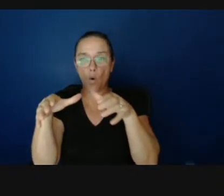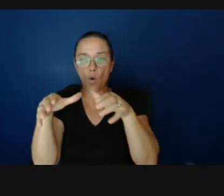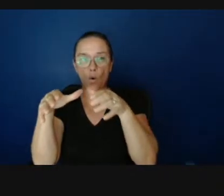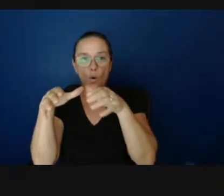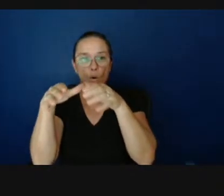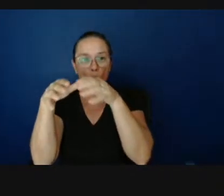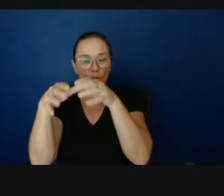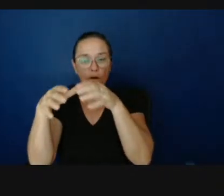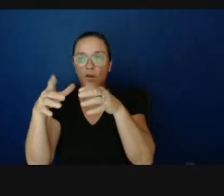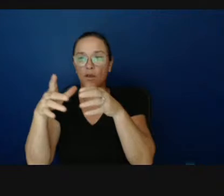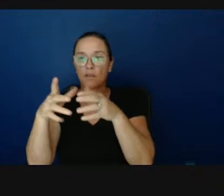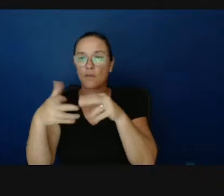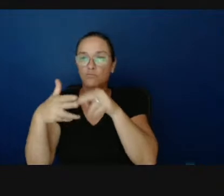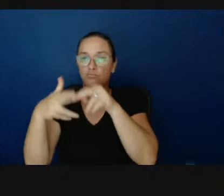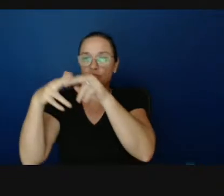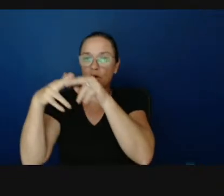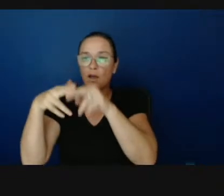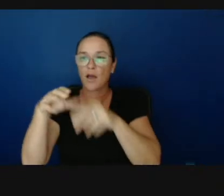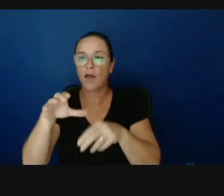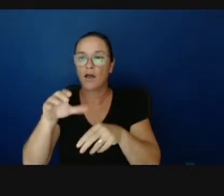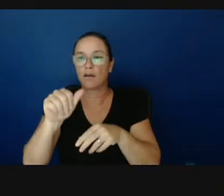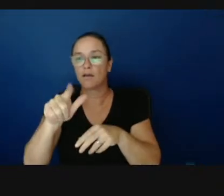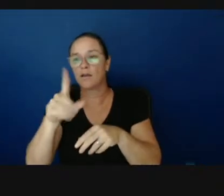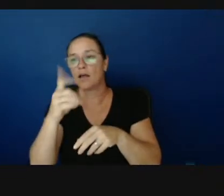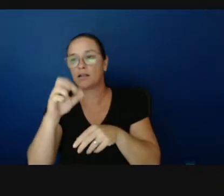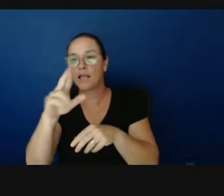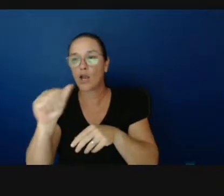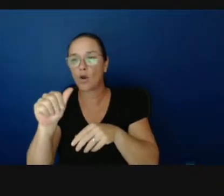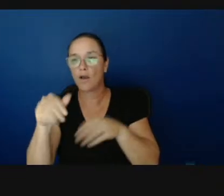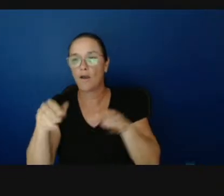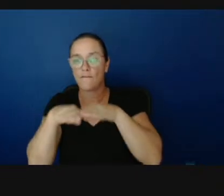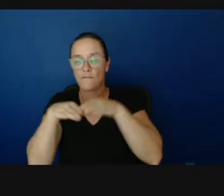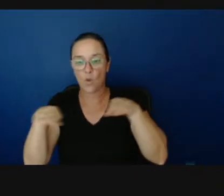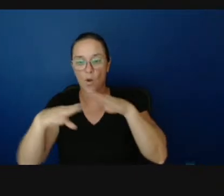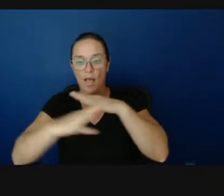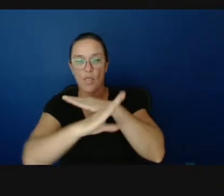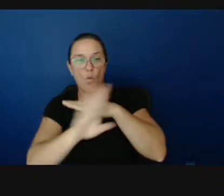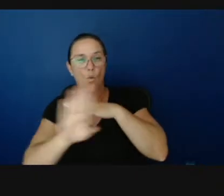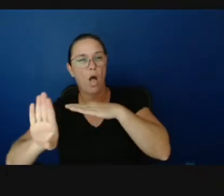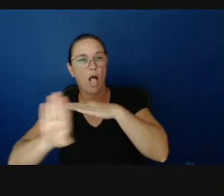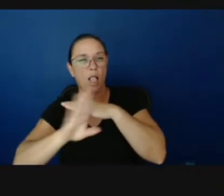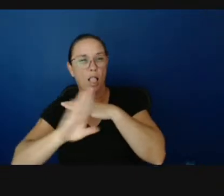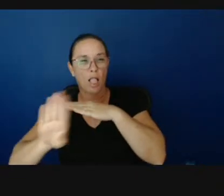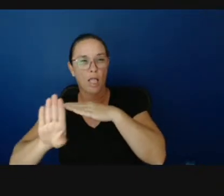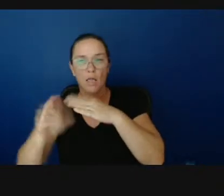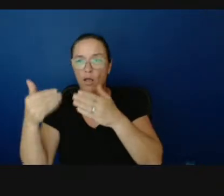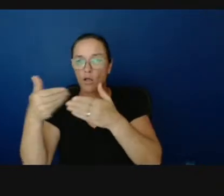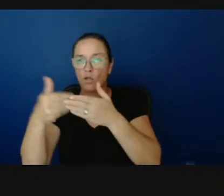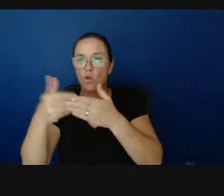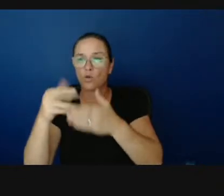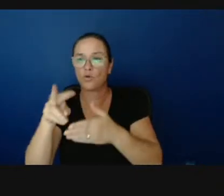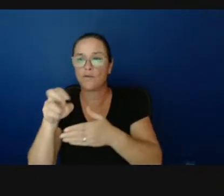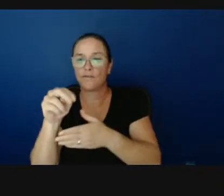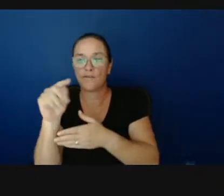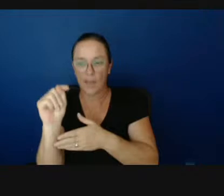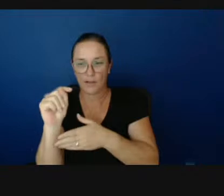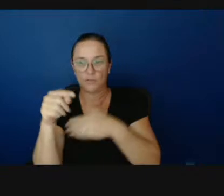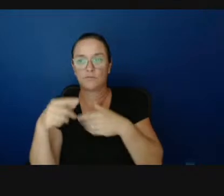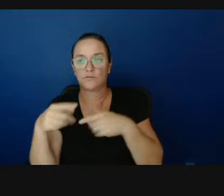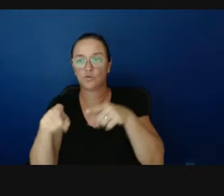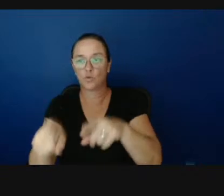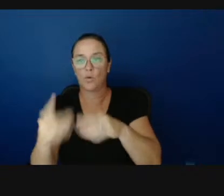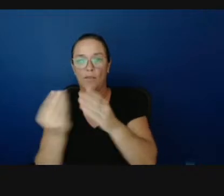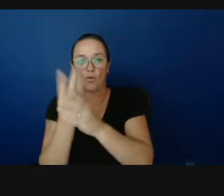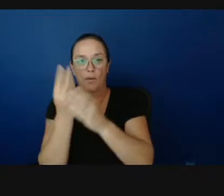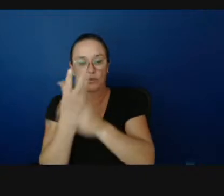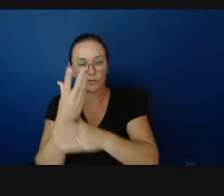on the caldera floor and on the caldera wall around the main vent, main couple of vents that were active during this eruption.